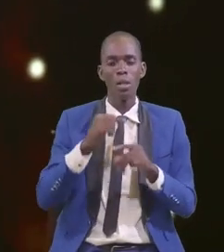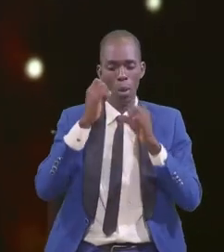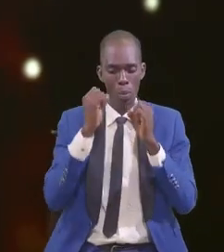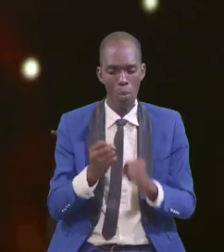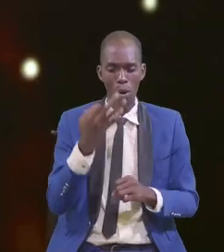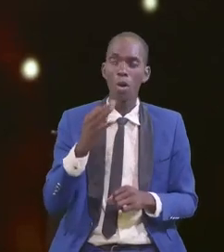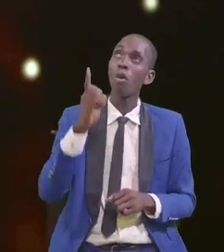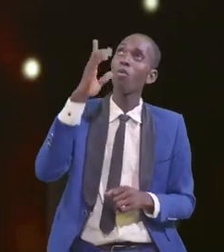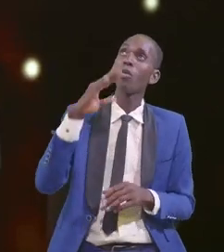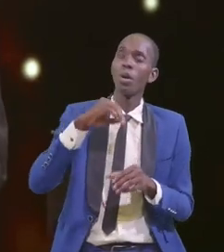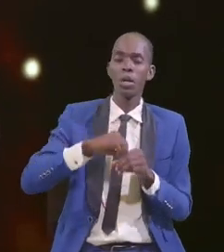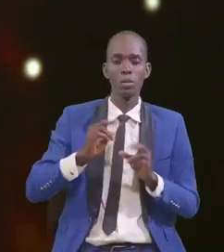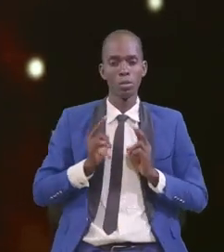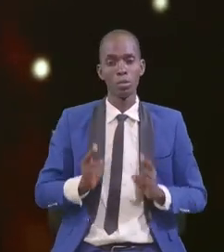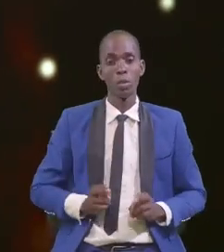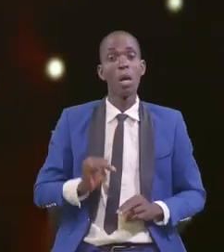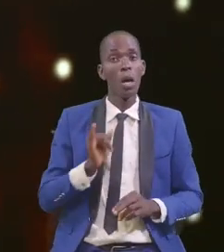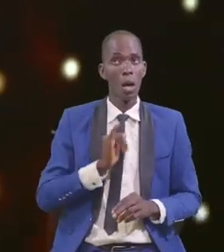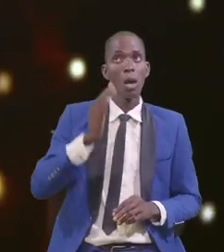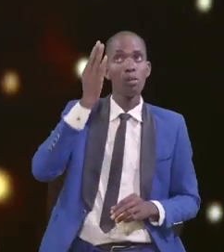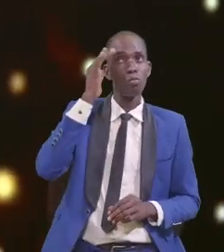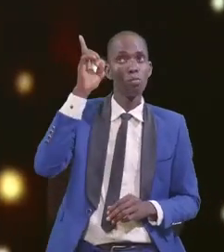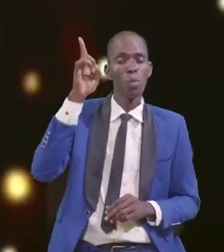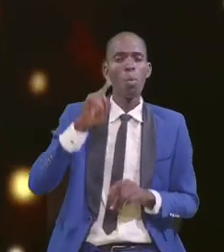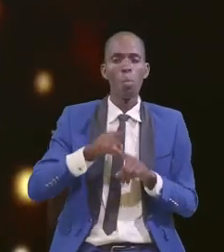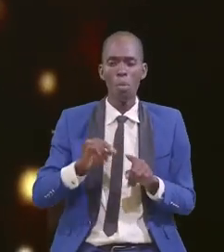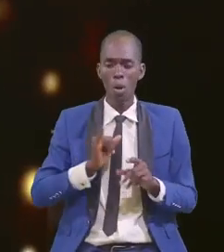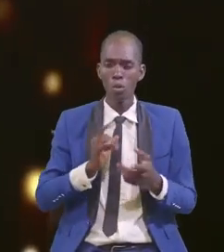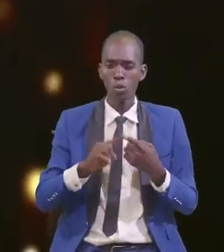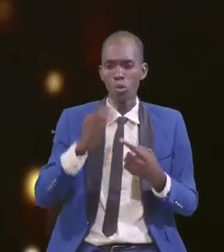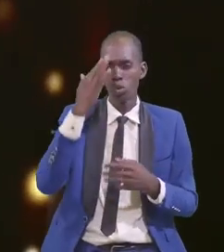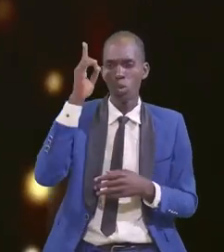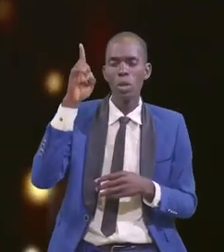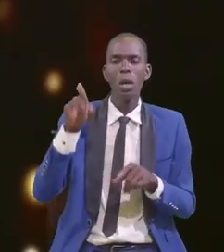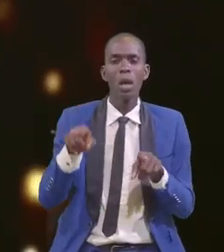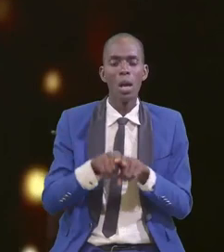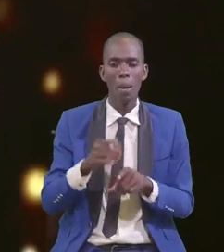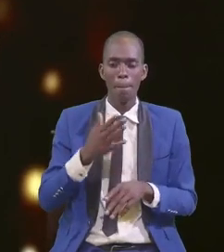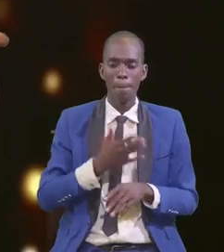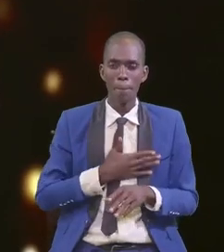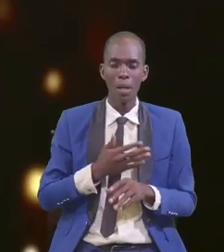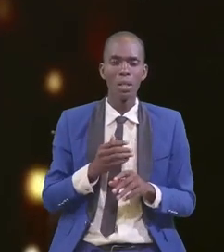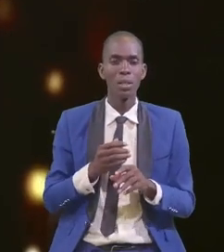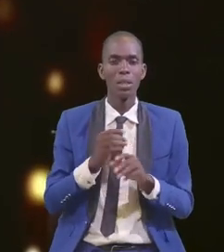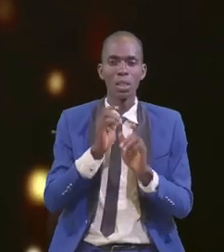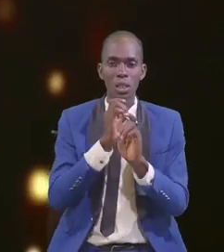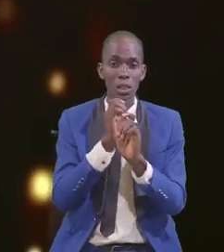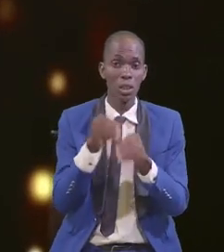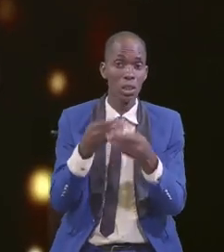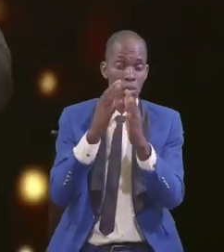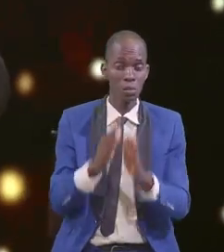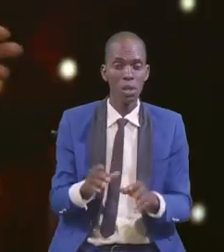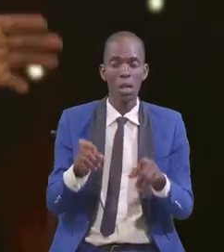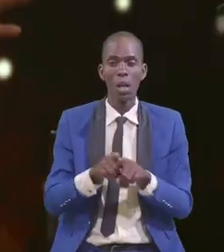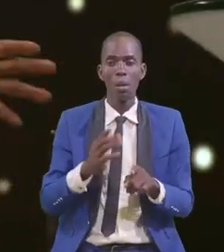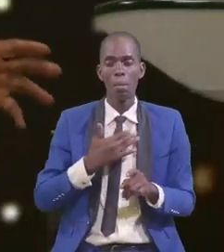man. I know him. I want to know him as my giver, as my